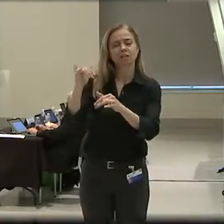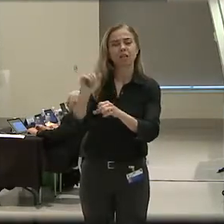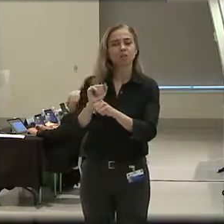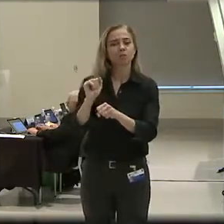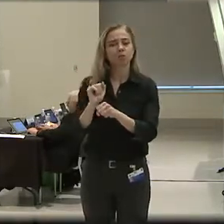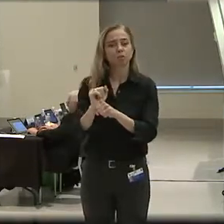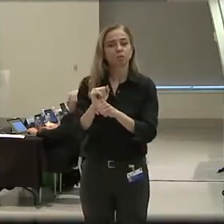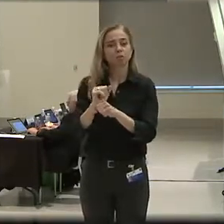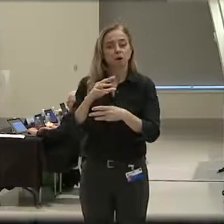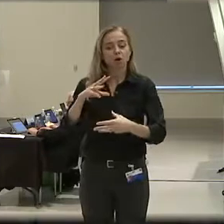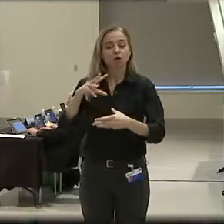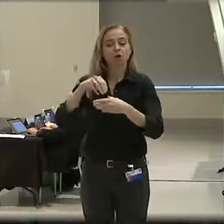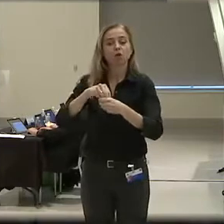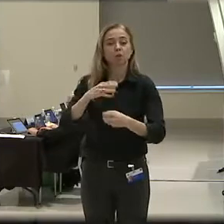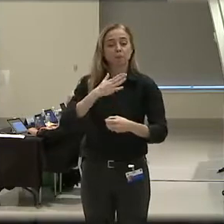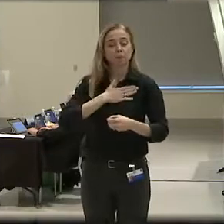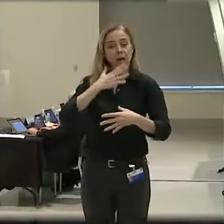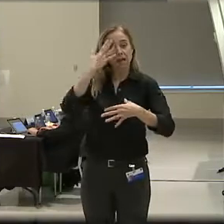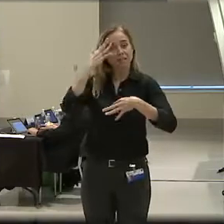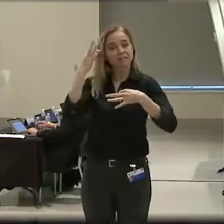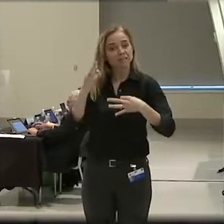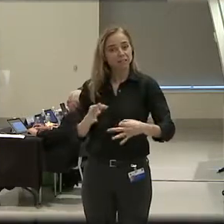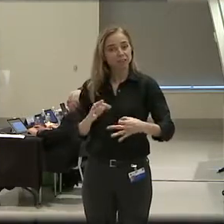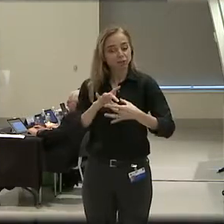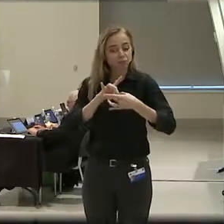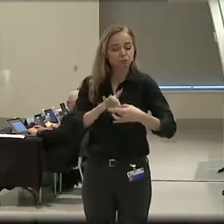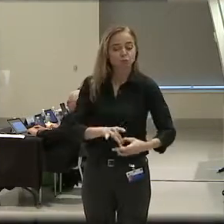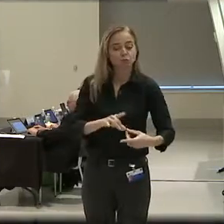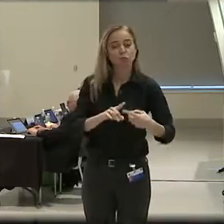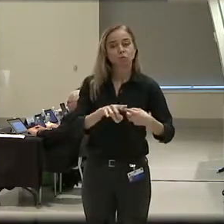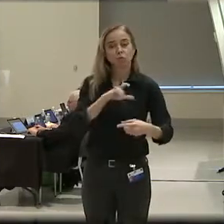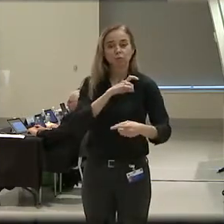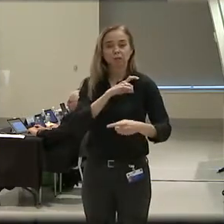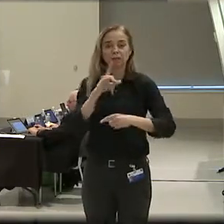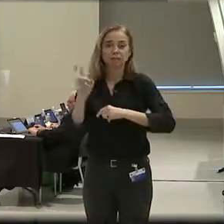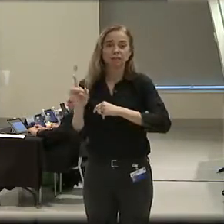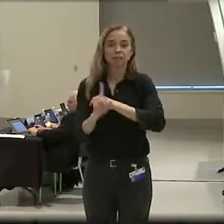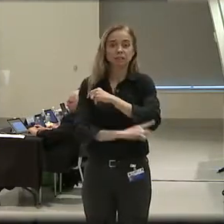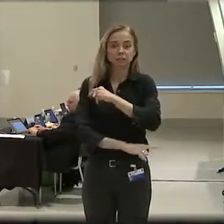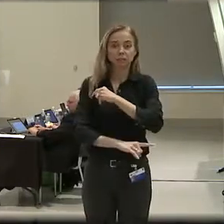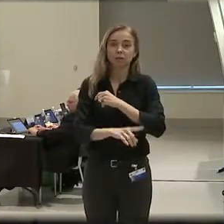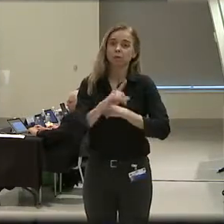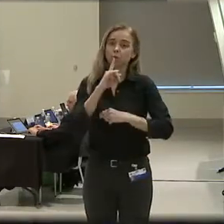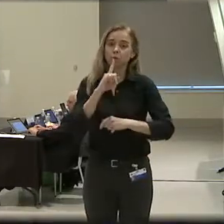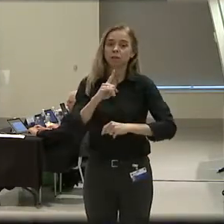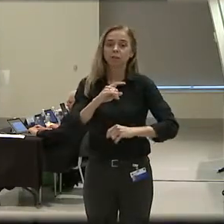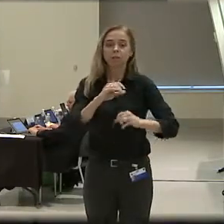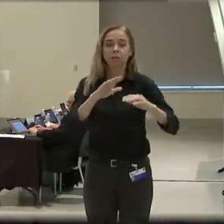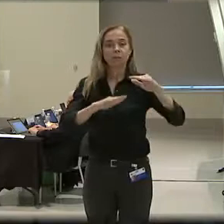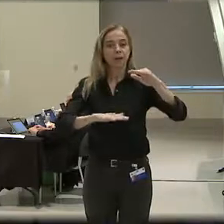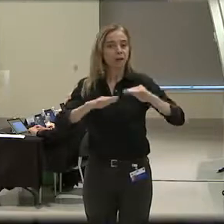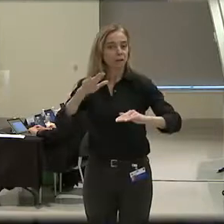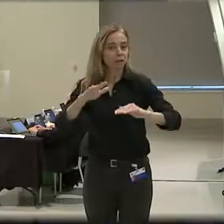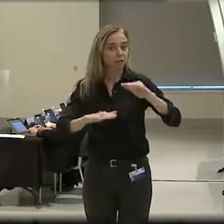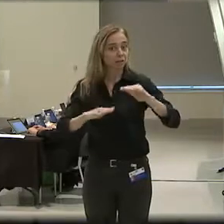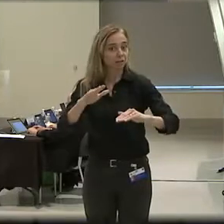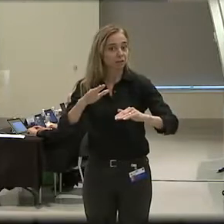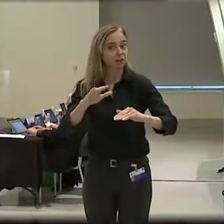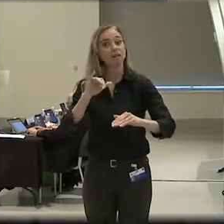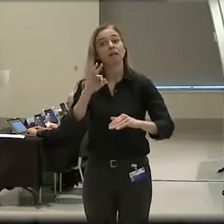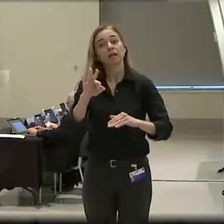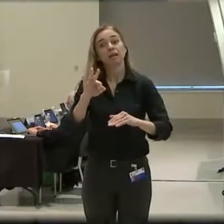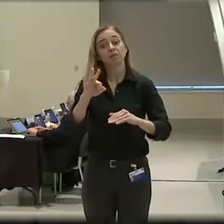I make relative to the police discipline. And so it's a balance. And if you have the right